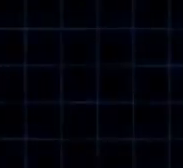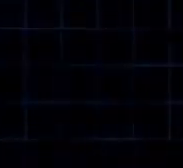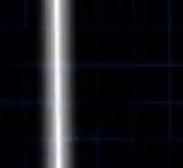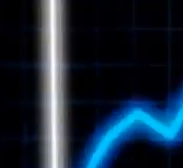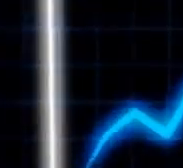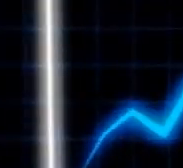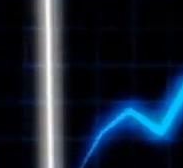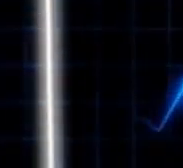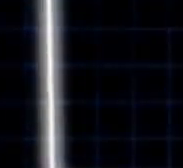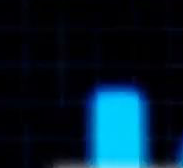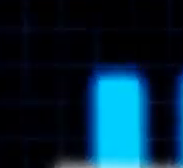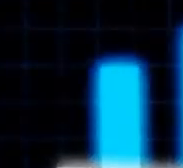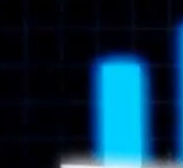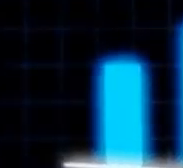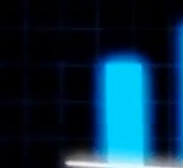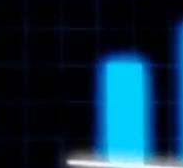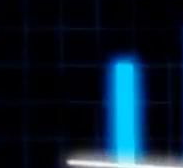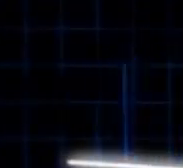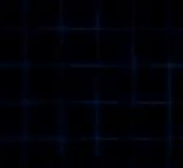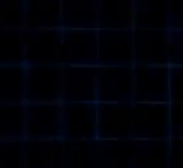1.